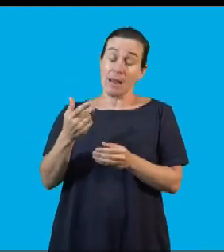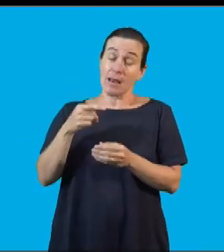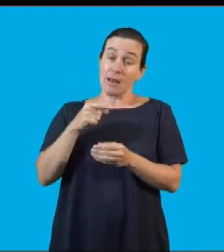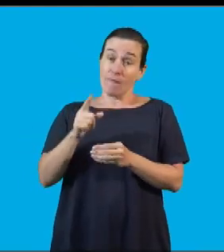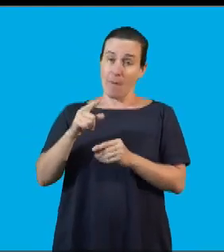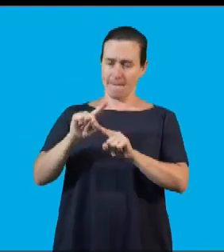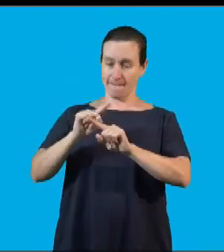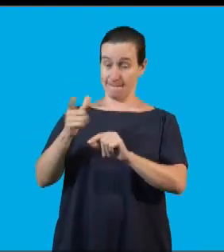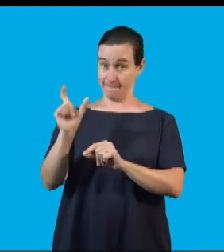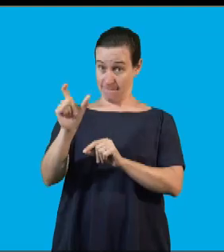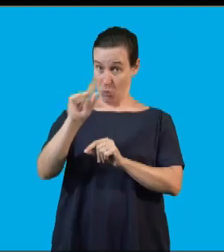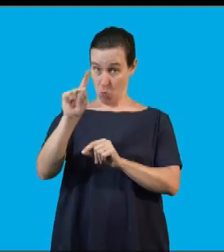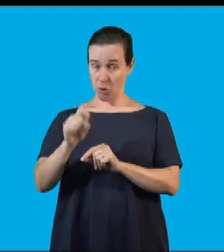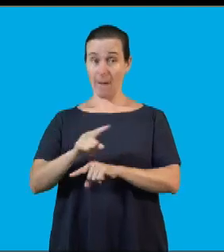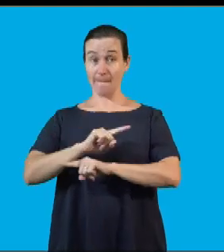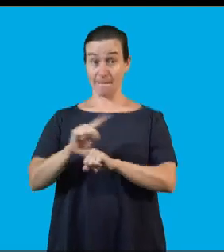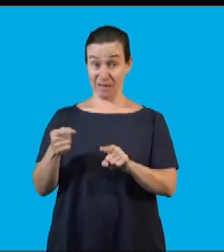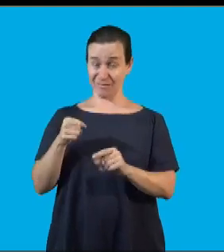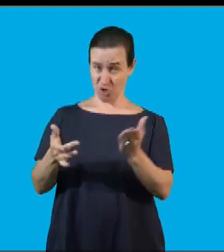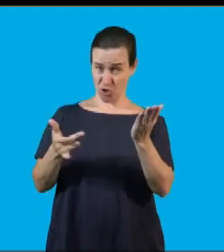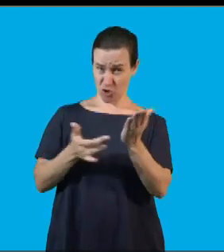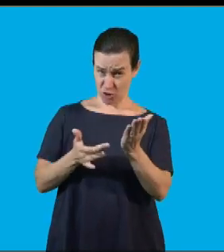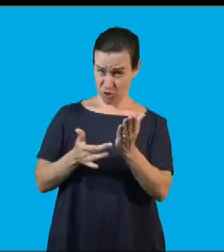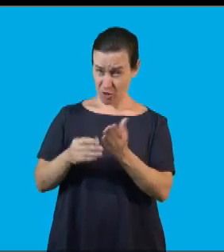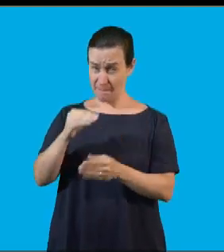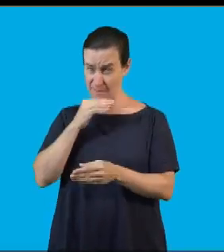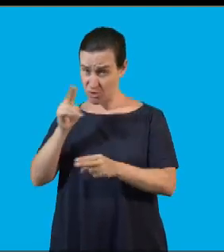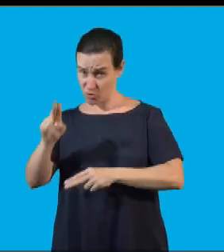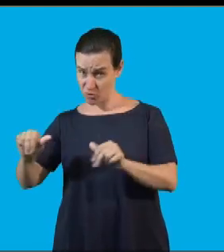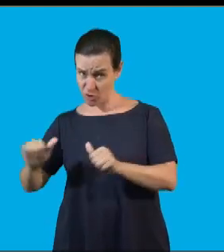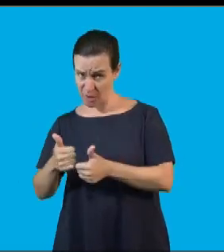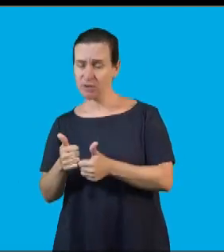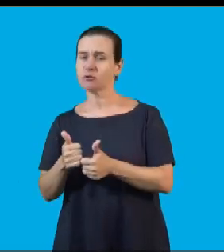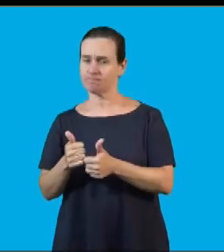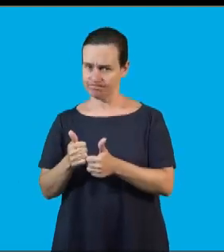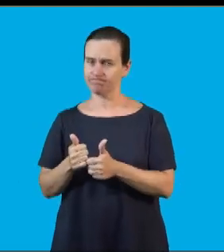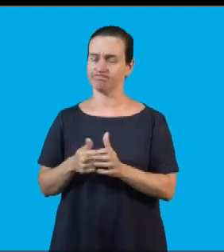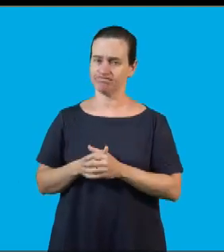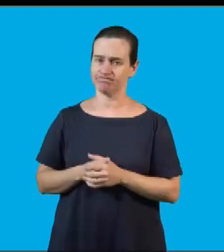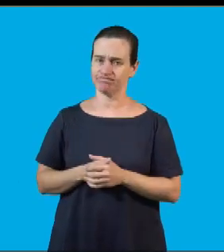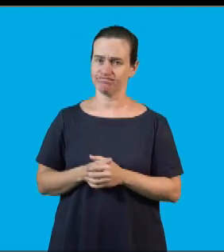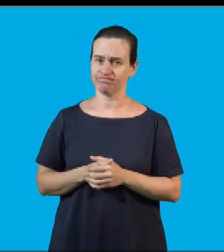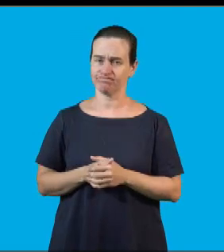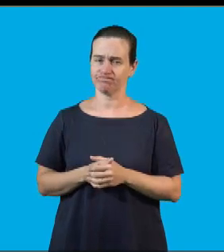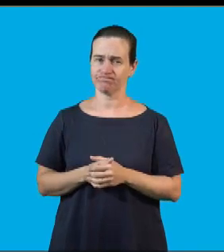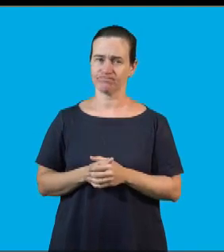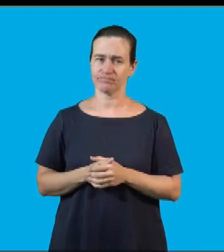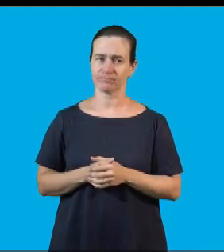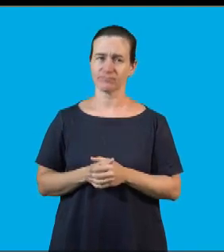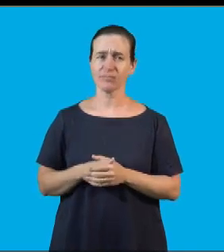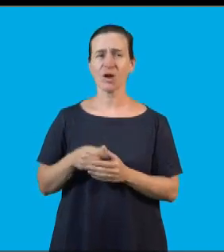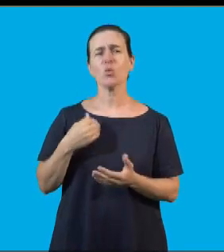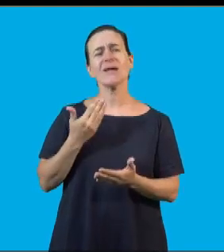this technological revolution also led to new challenges? There is my textual reference, and there are